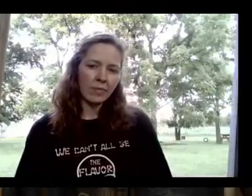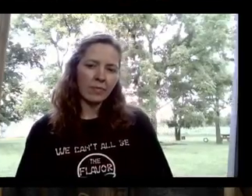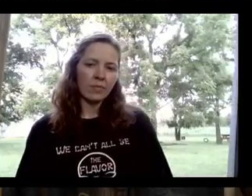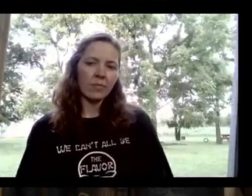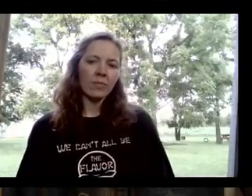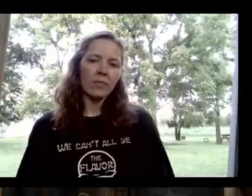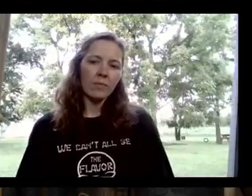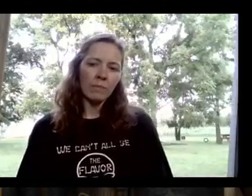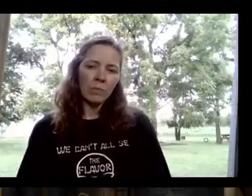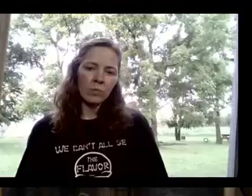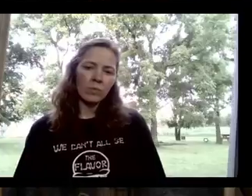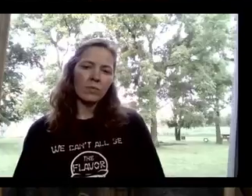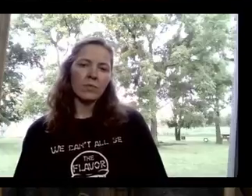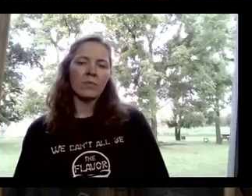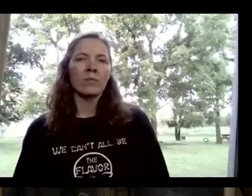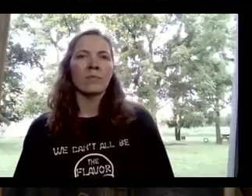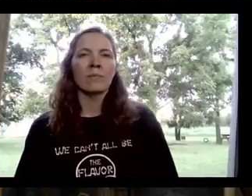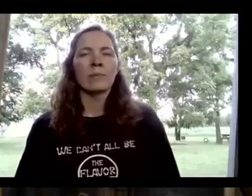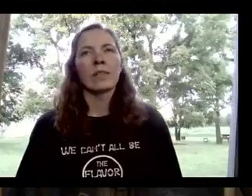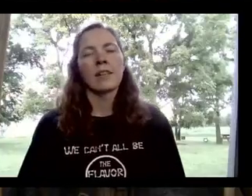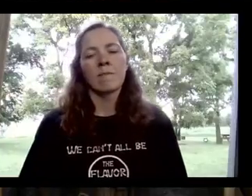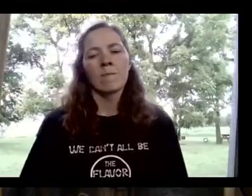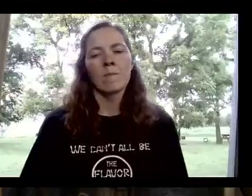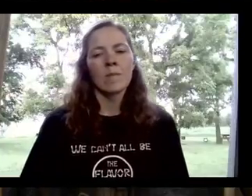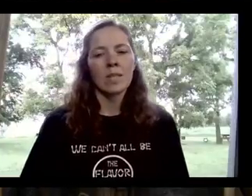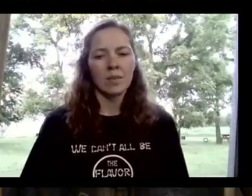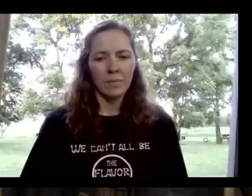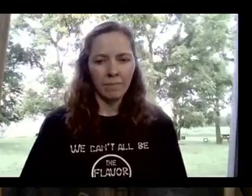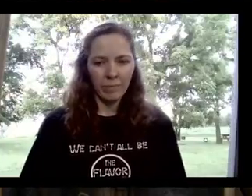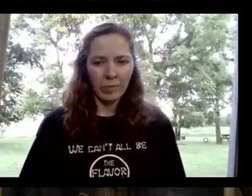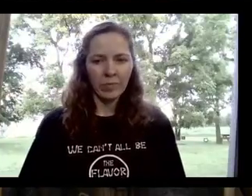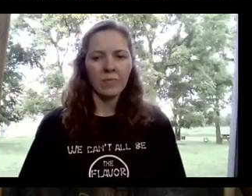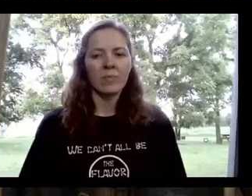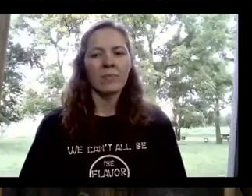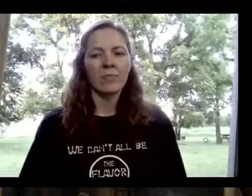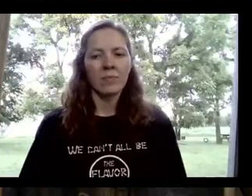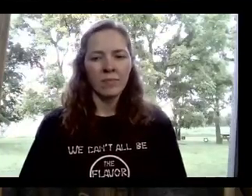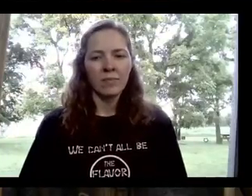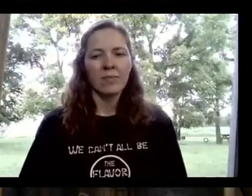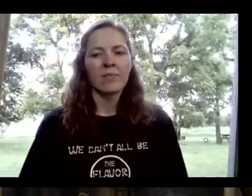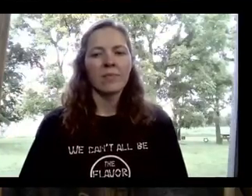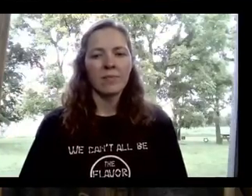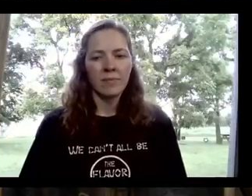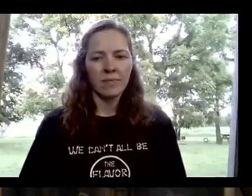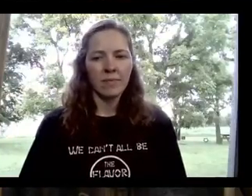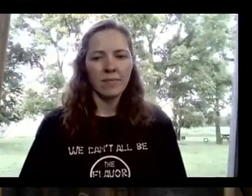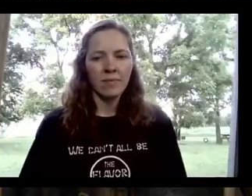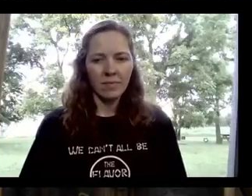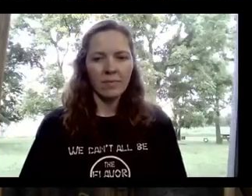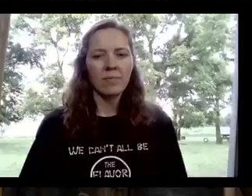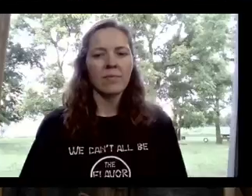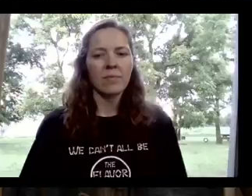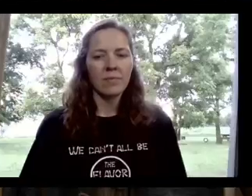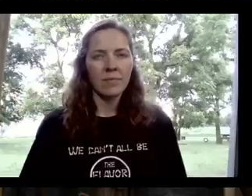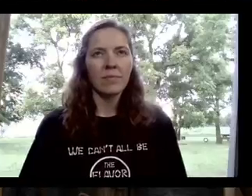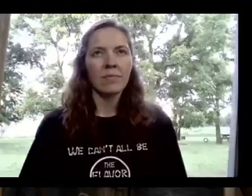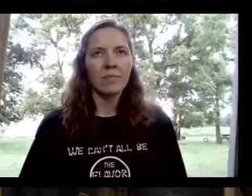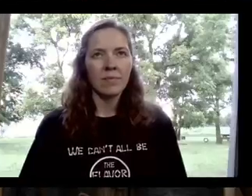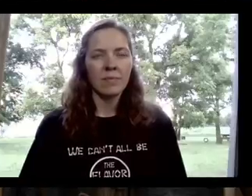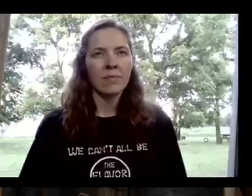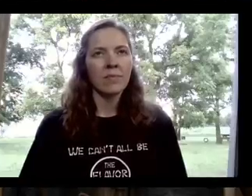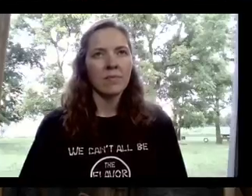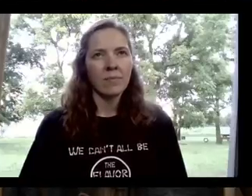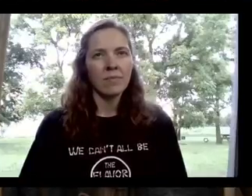Sometimes they're marked with a WR, sometimes it's just an R, sometimes it's an R and an H mixed